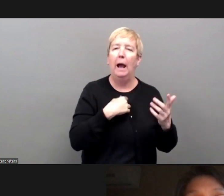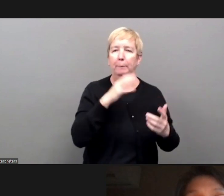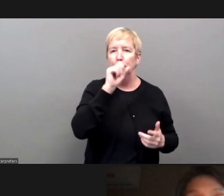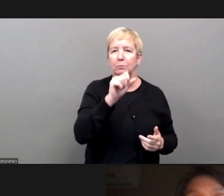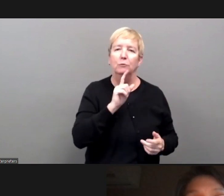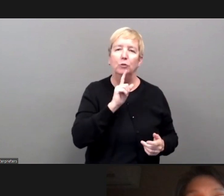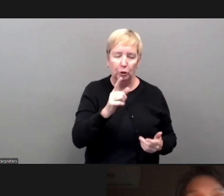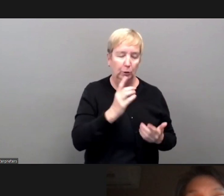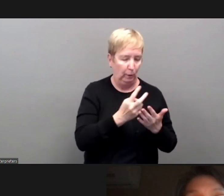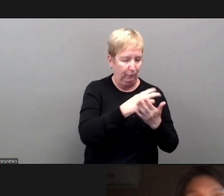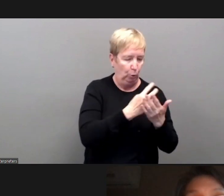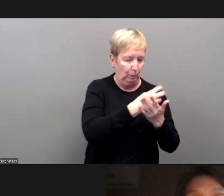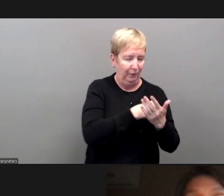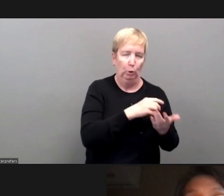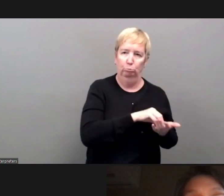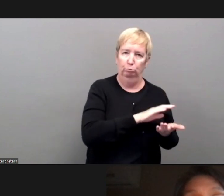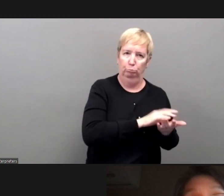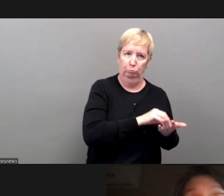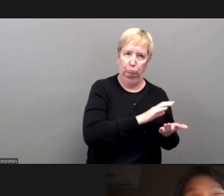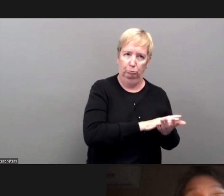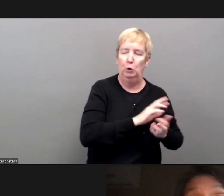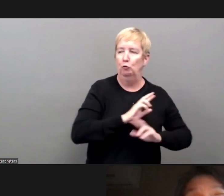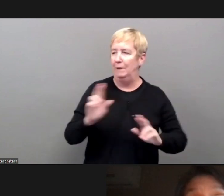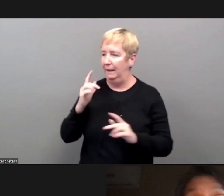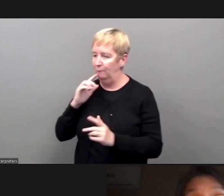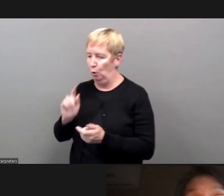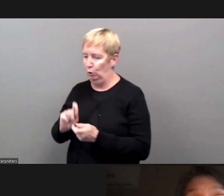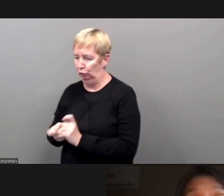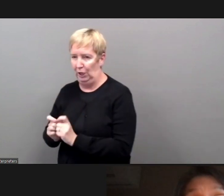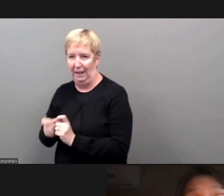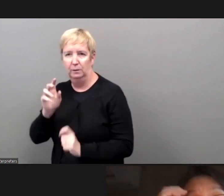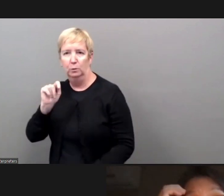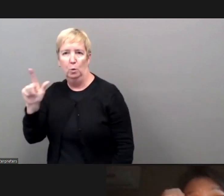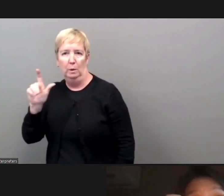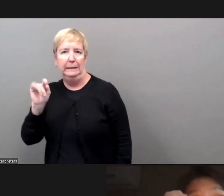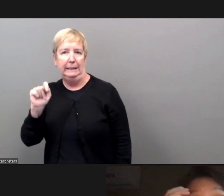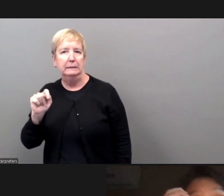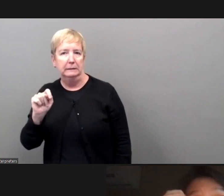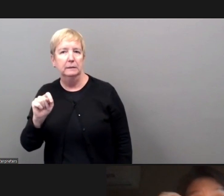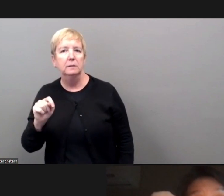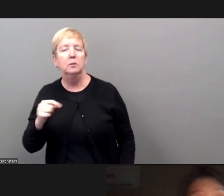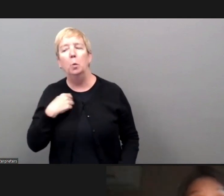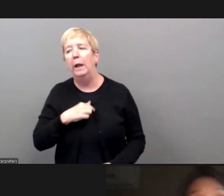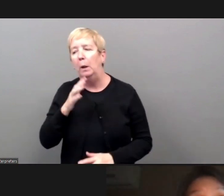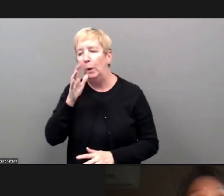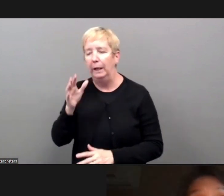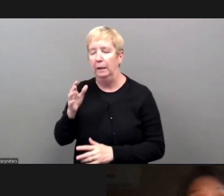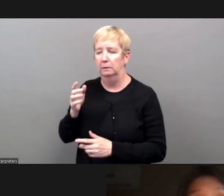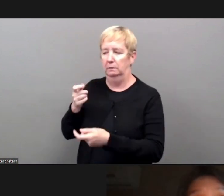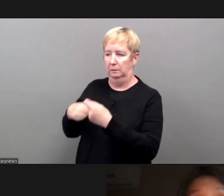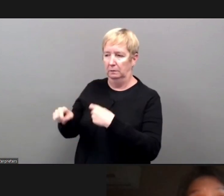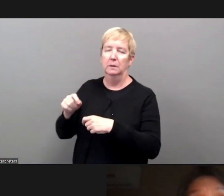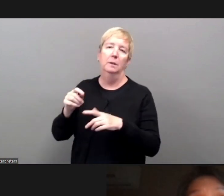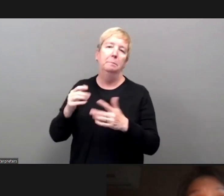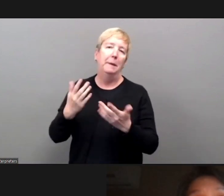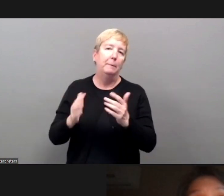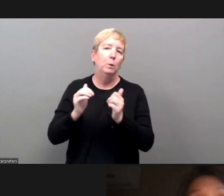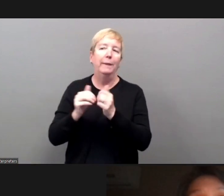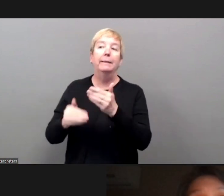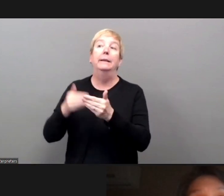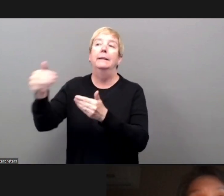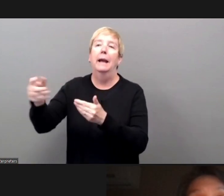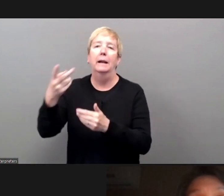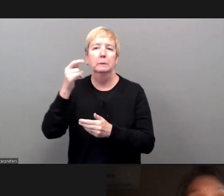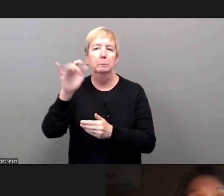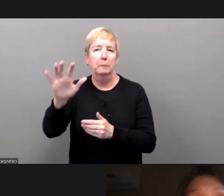time they update the toolkit, just like I have a list of things we need to look at when we update the public health order next. But thanks for bringing